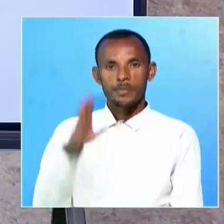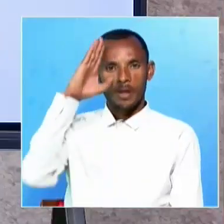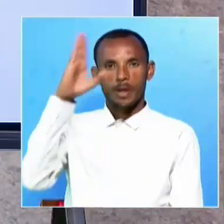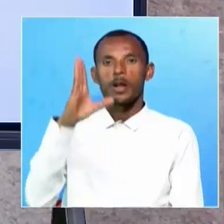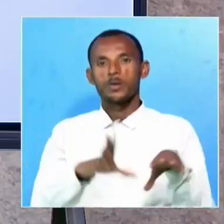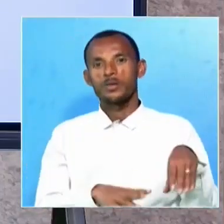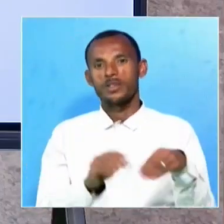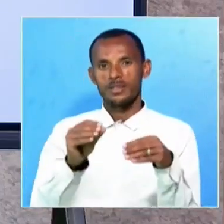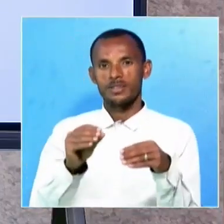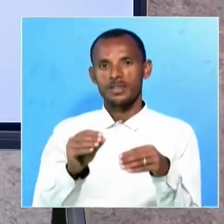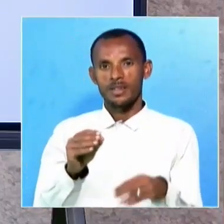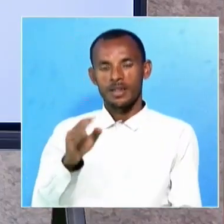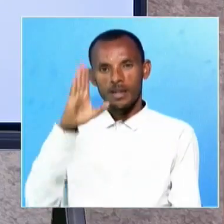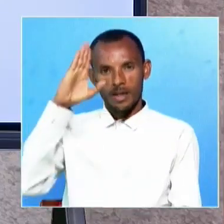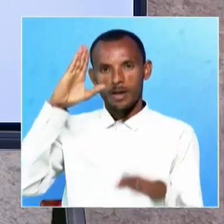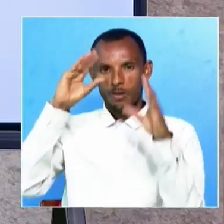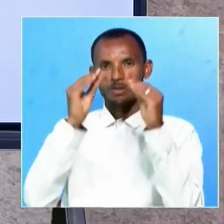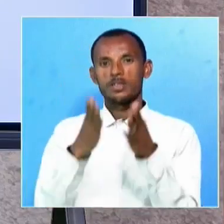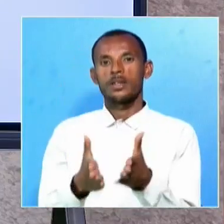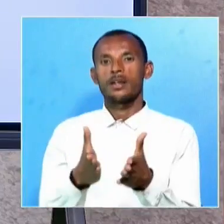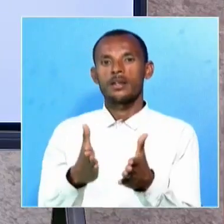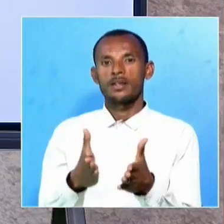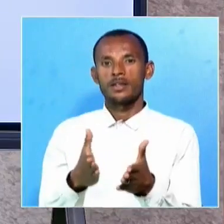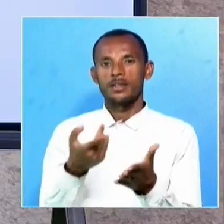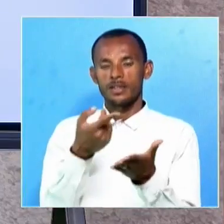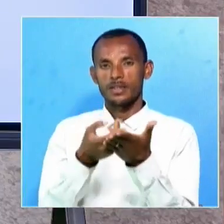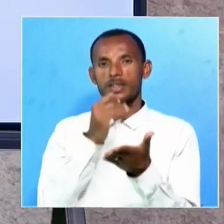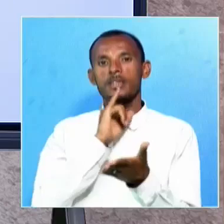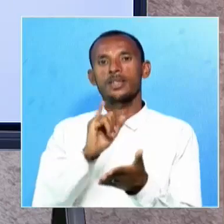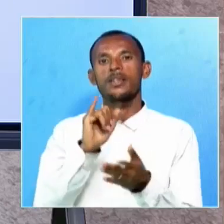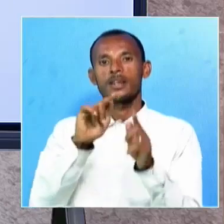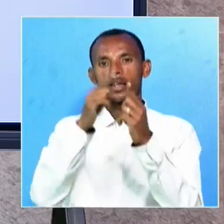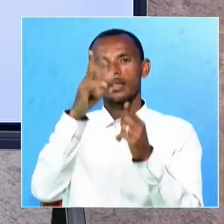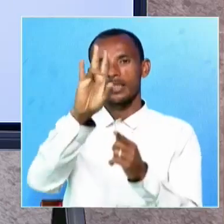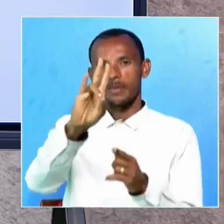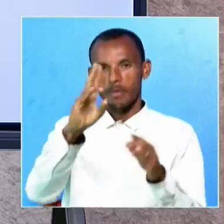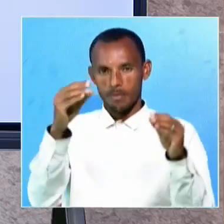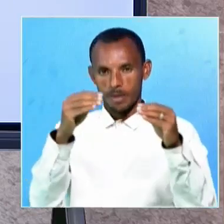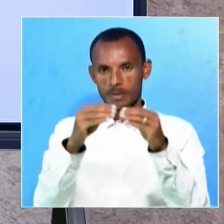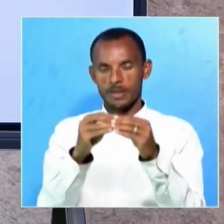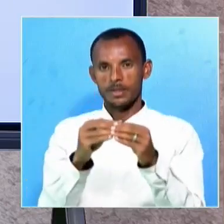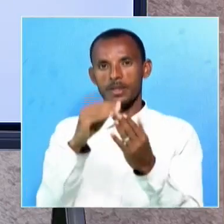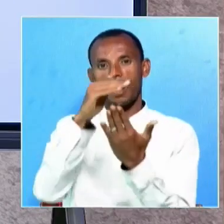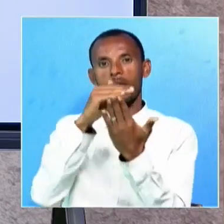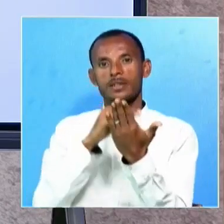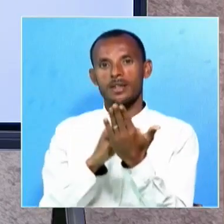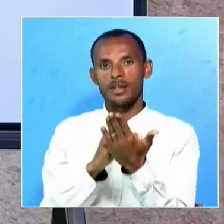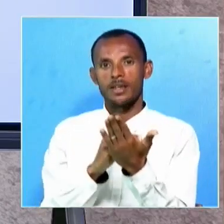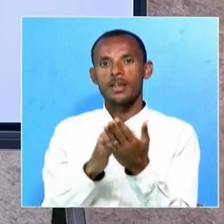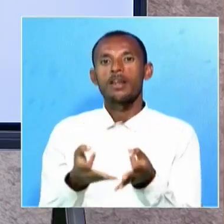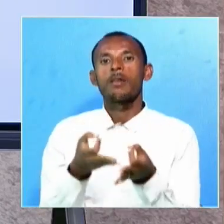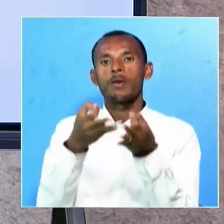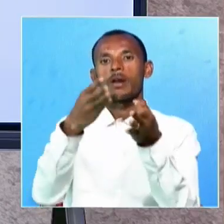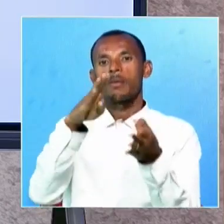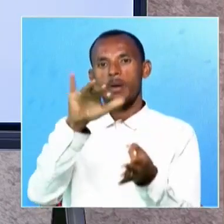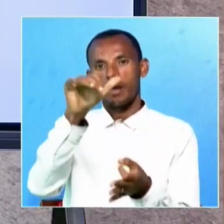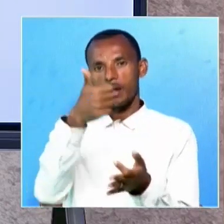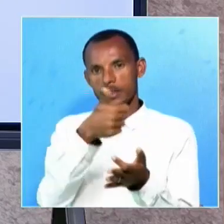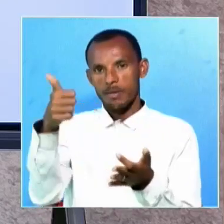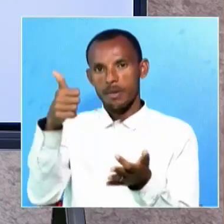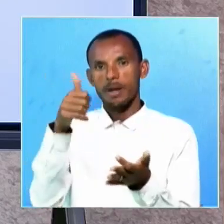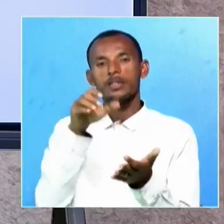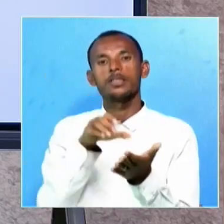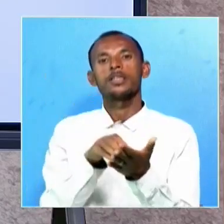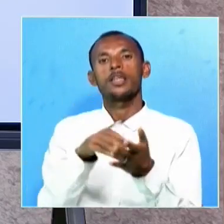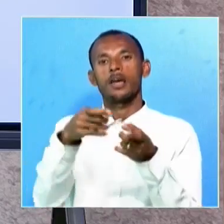Hello students, hello teacher. This is grade 7 mathematics lesson delivered by Addis